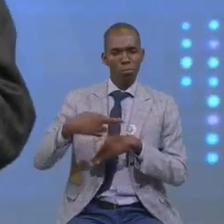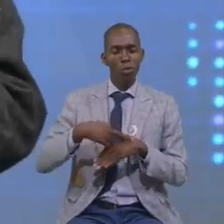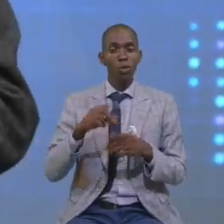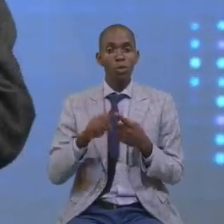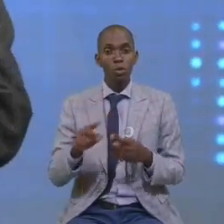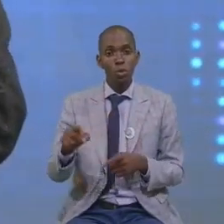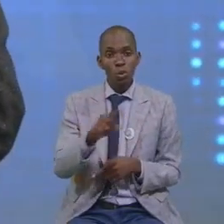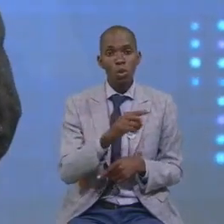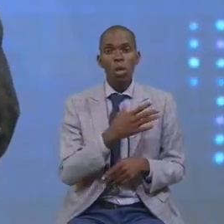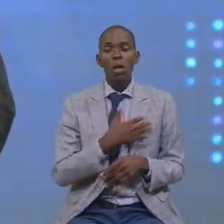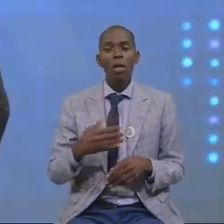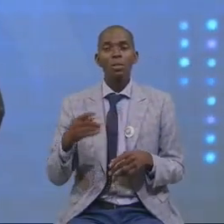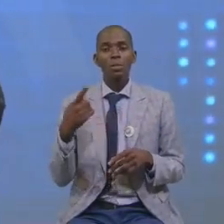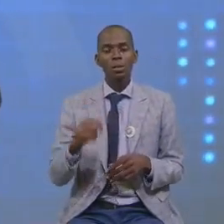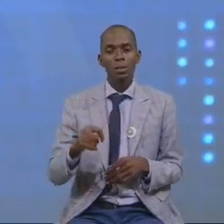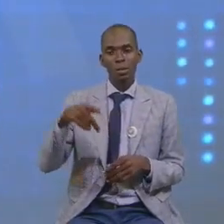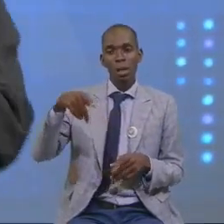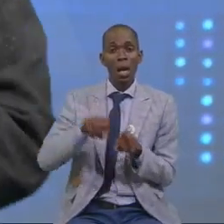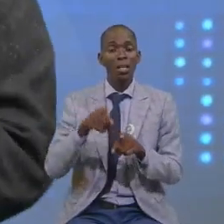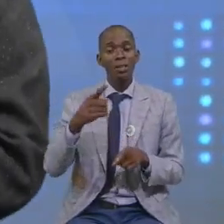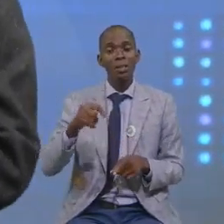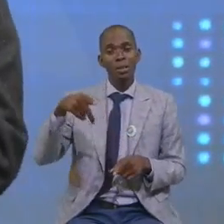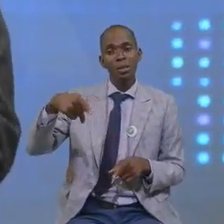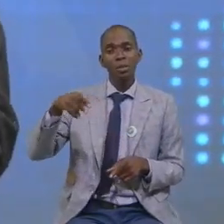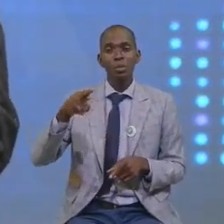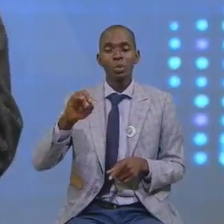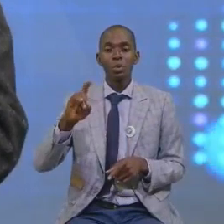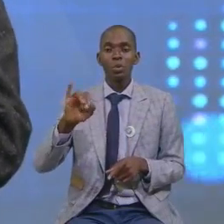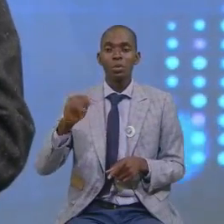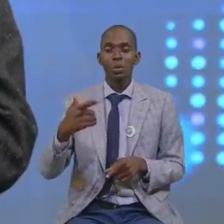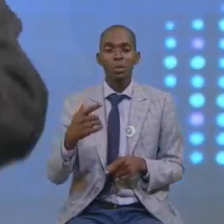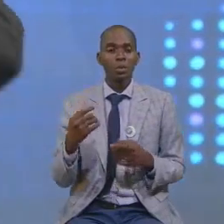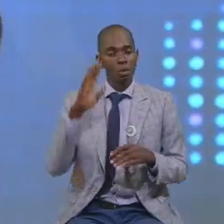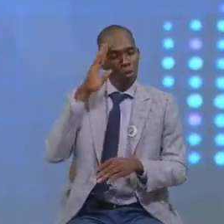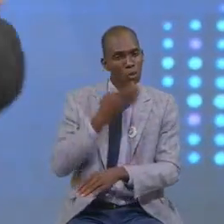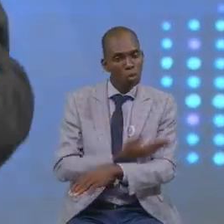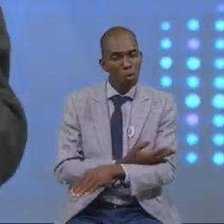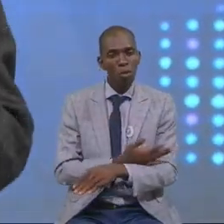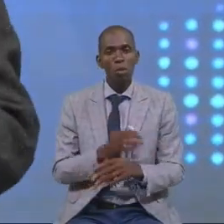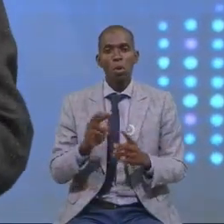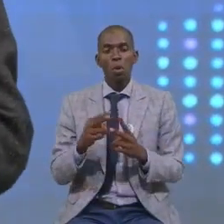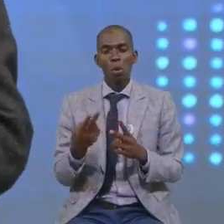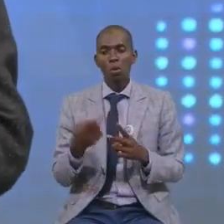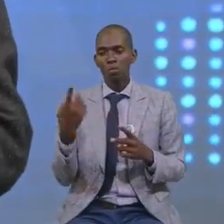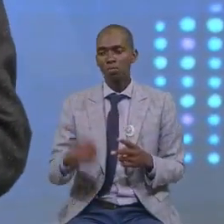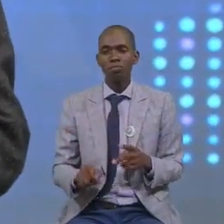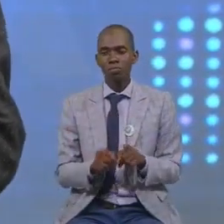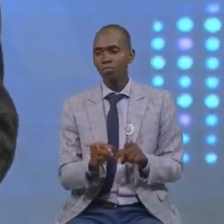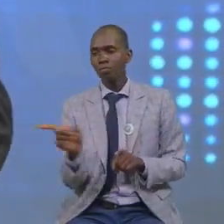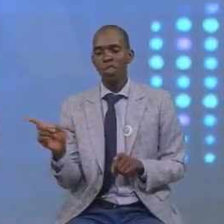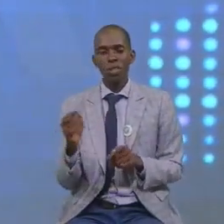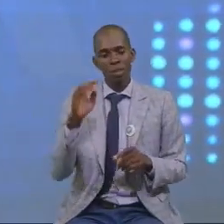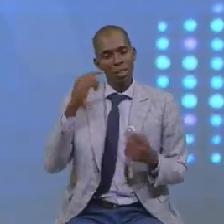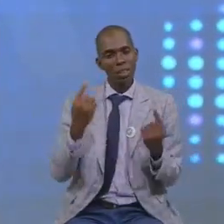the prodigal son, the prodigal sinner, the prodigal father,